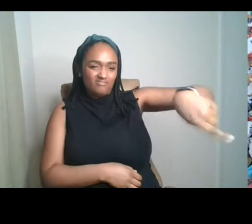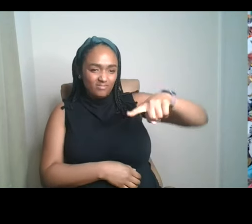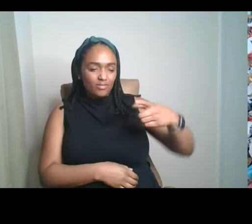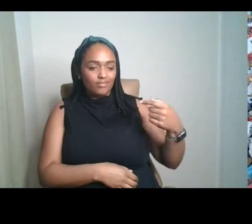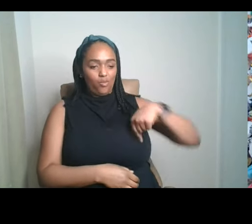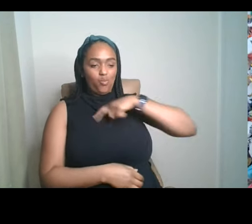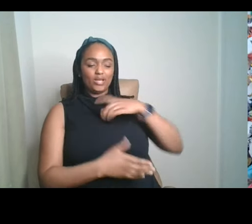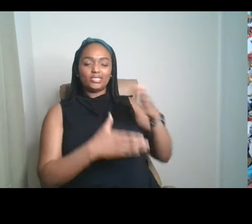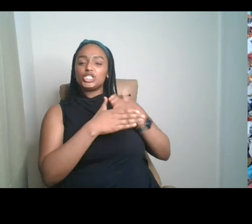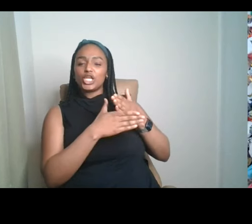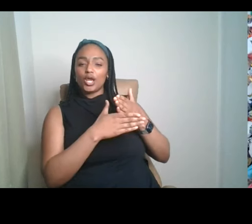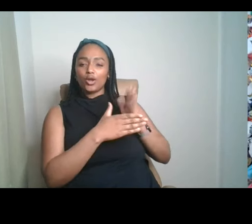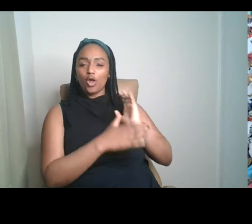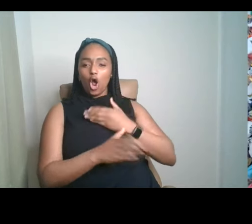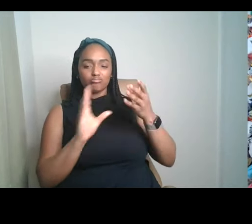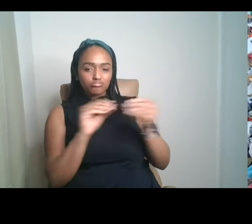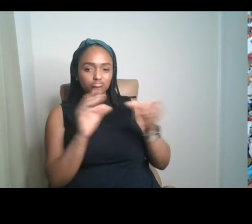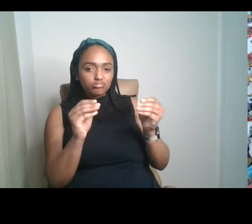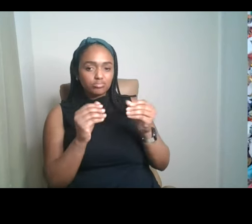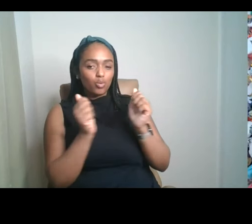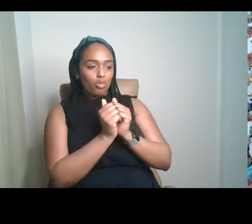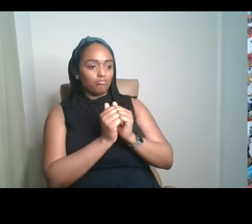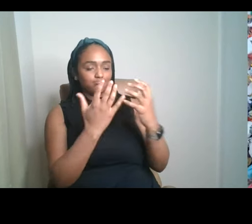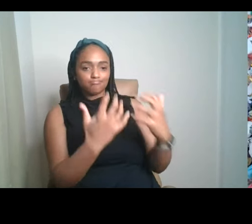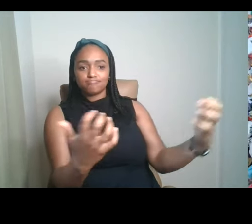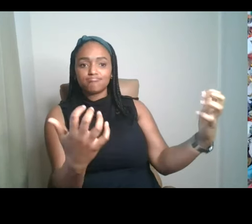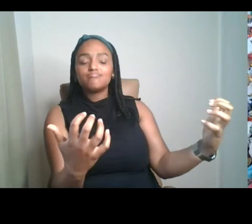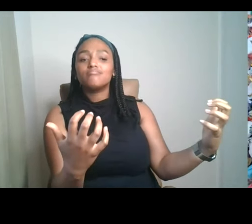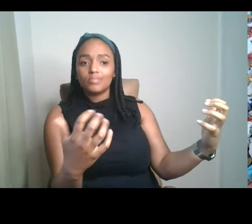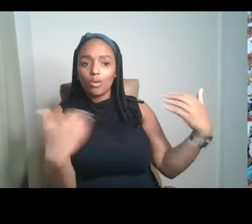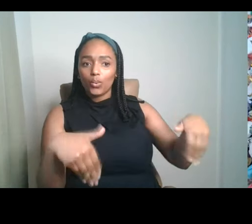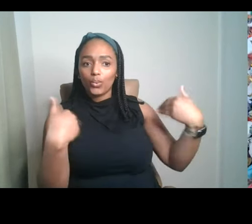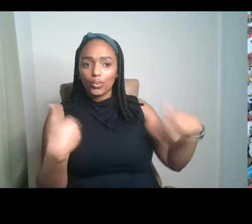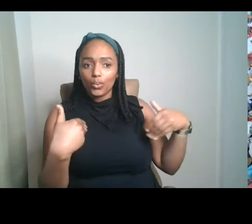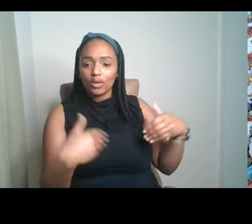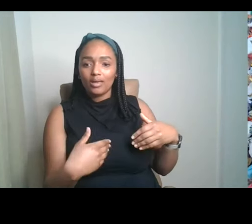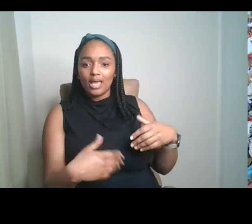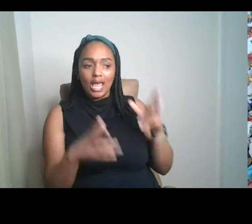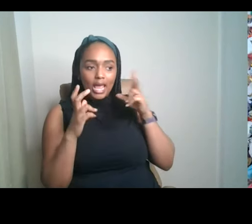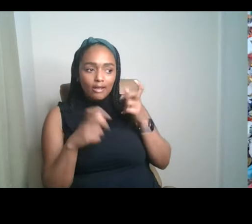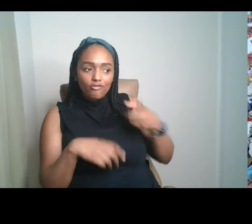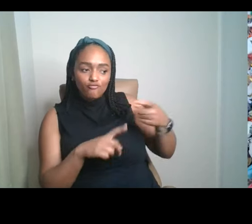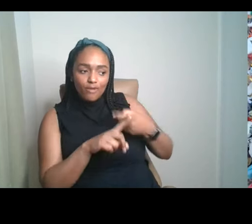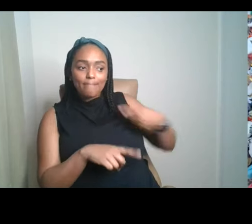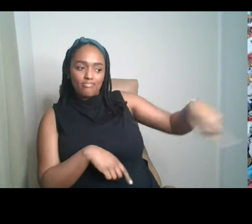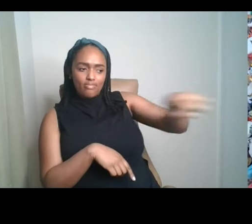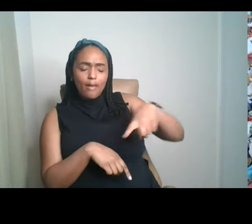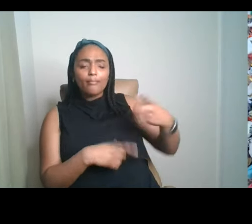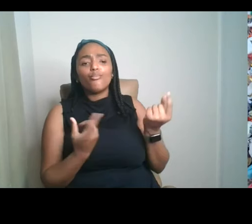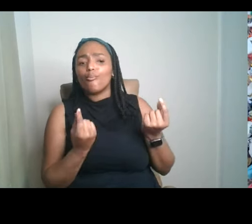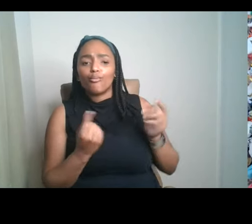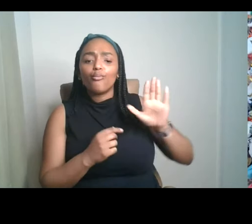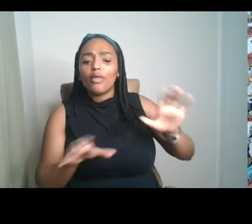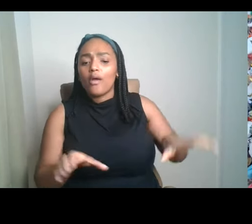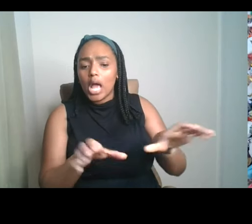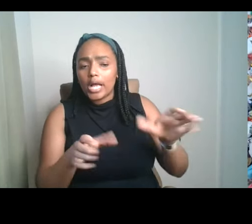an even bigger audience and hear from all the powerful people about what they were doing. In 2020, we